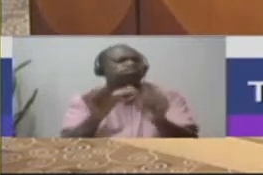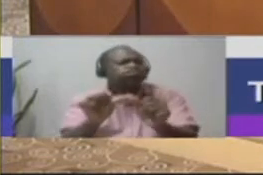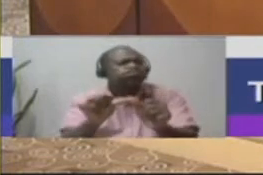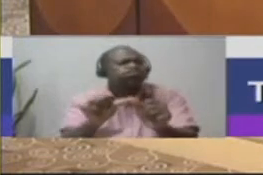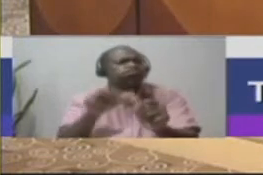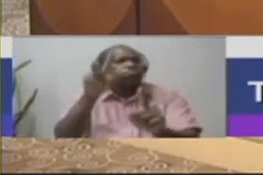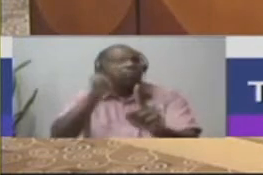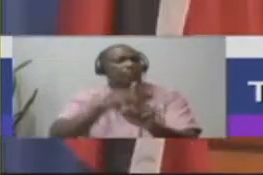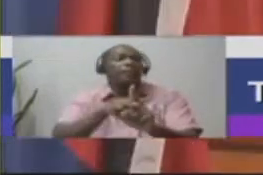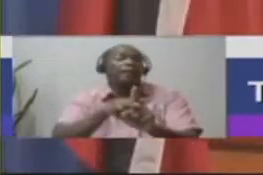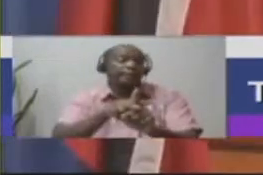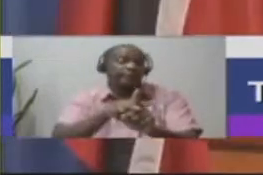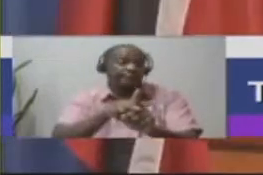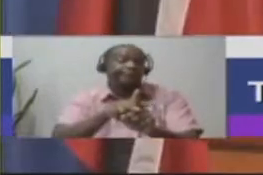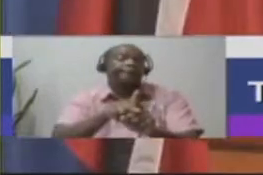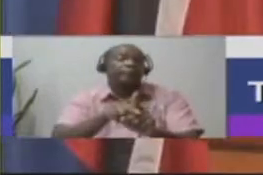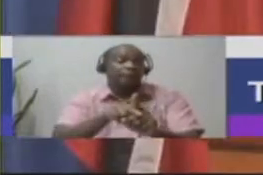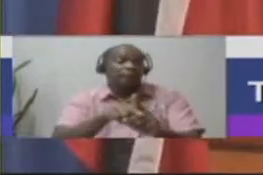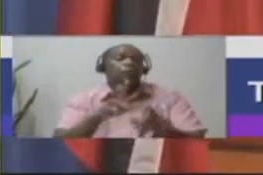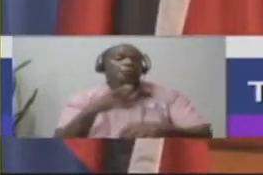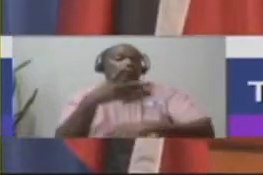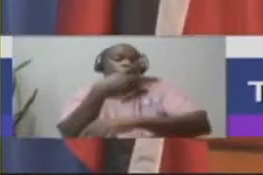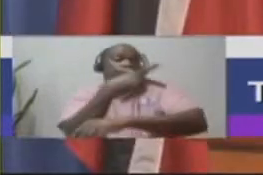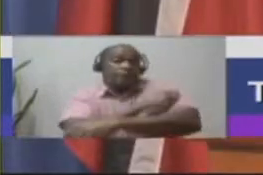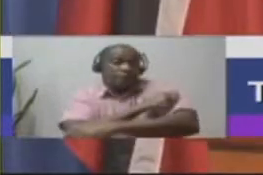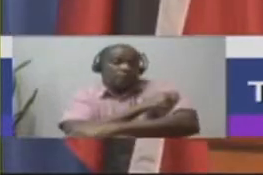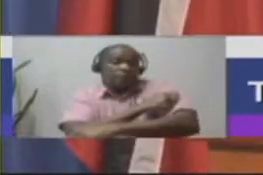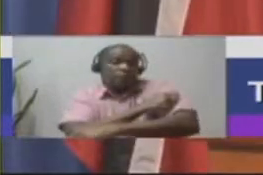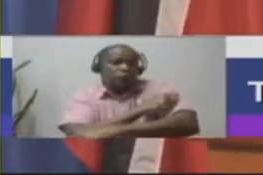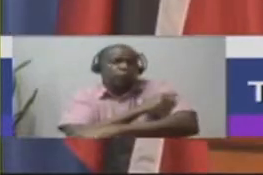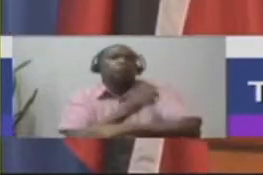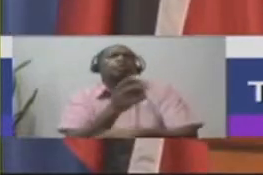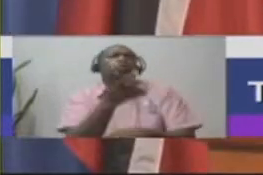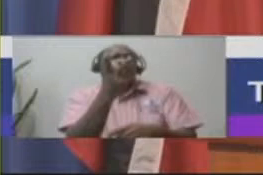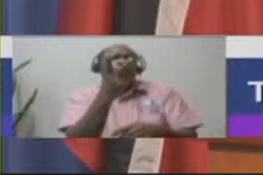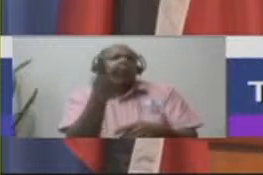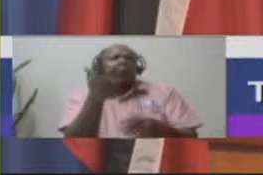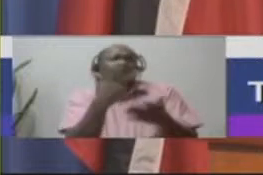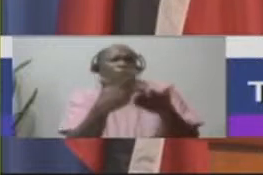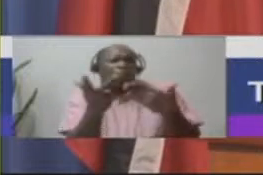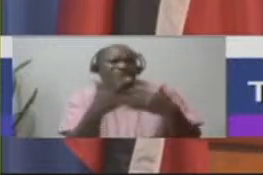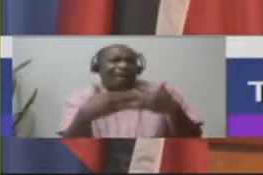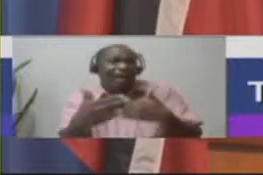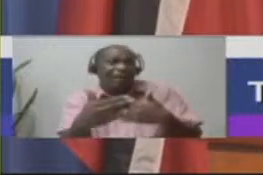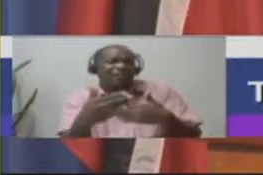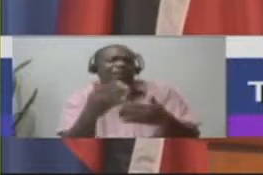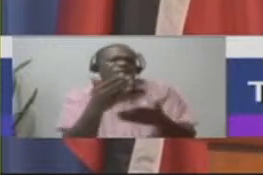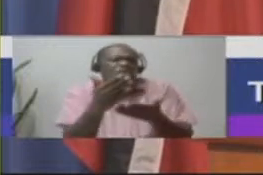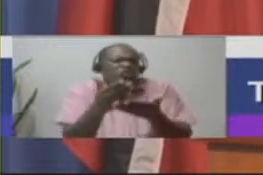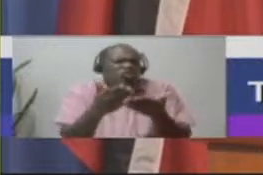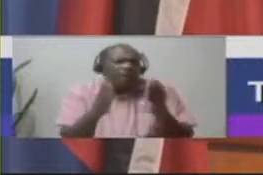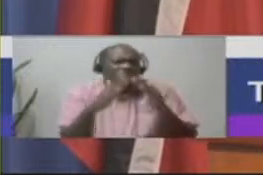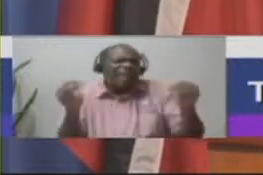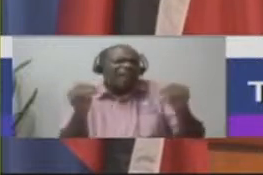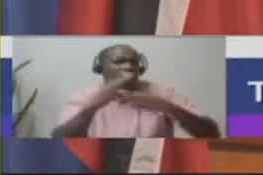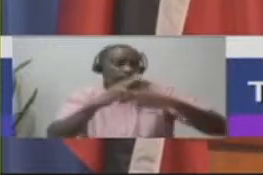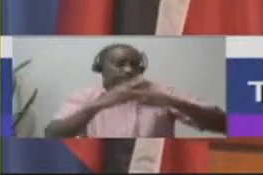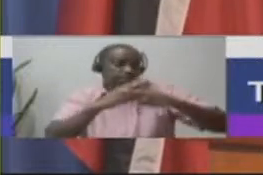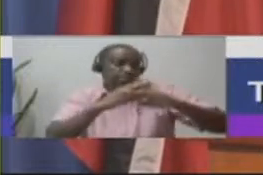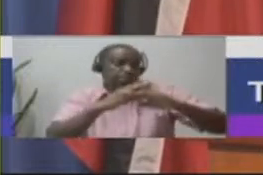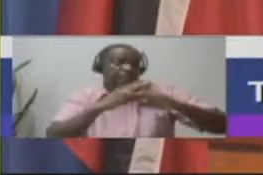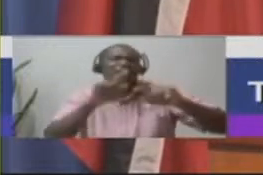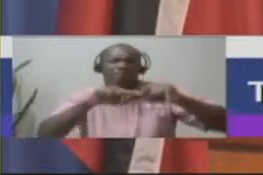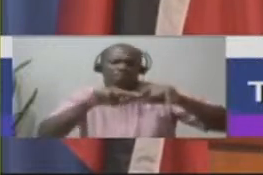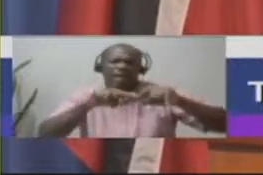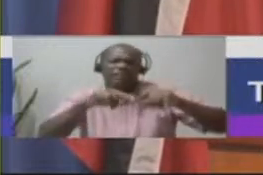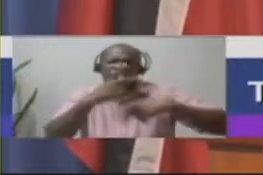but generally 2 to 3 weeks after your first shot, you have some level of protection. It varies again depending on the type of vaccine. For